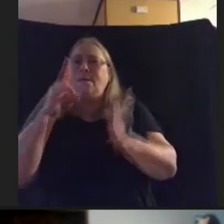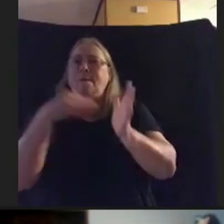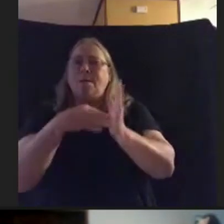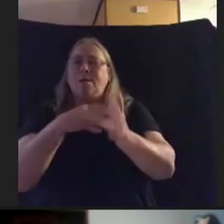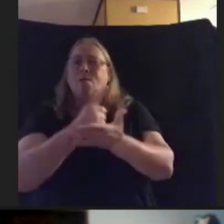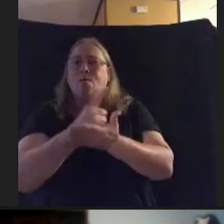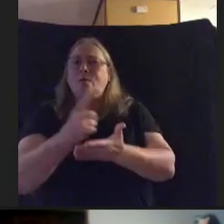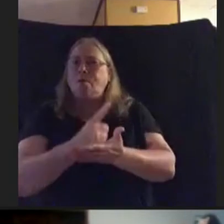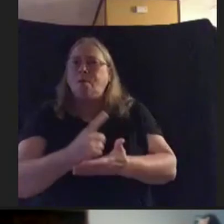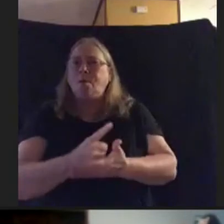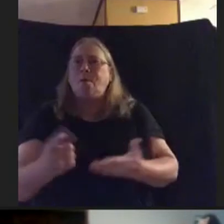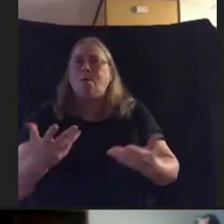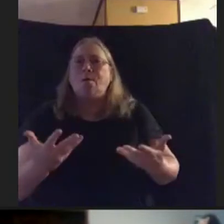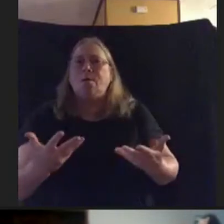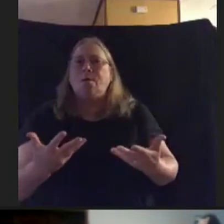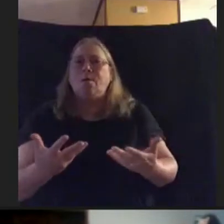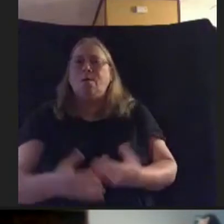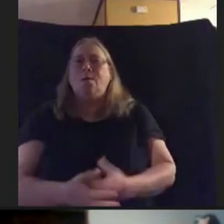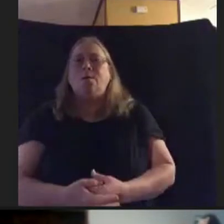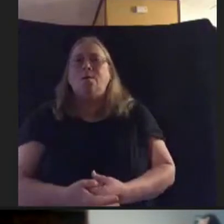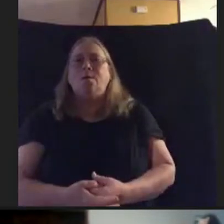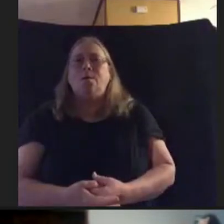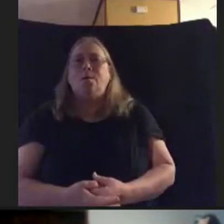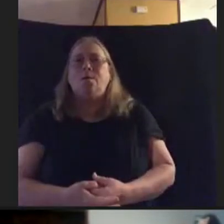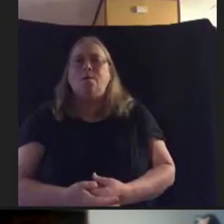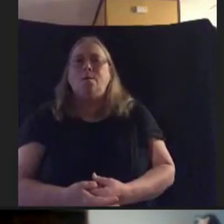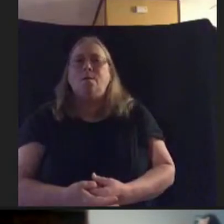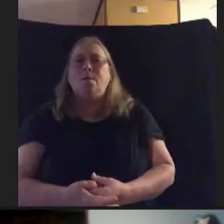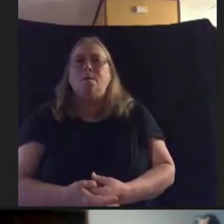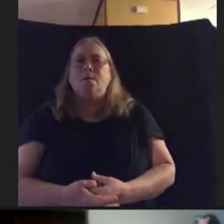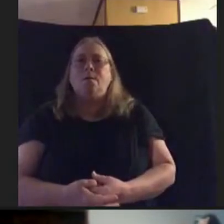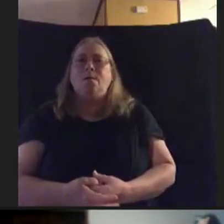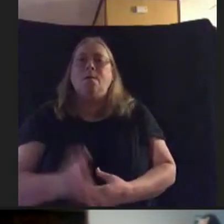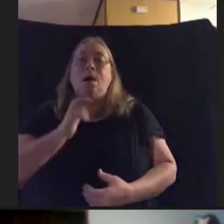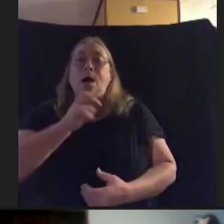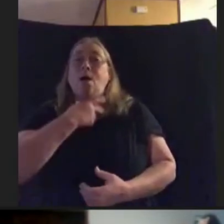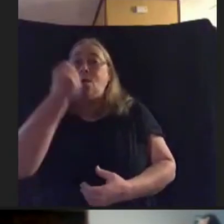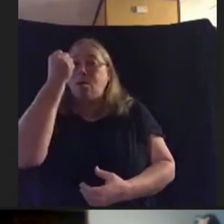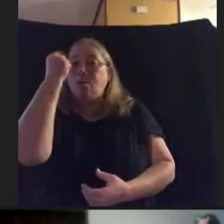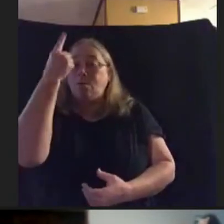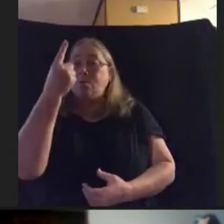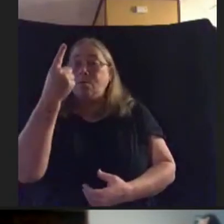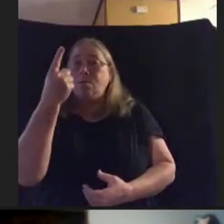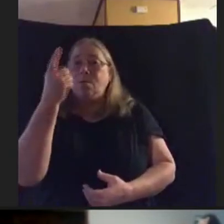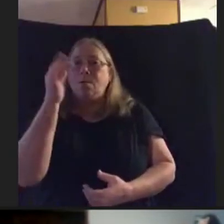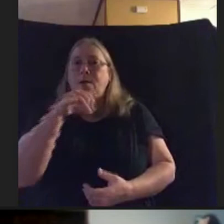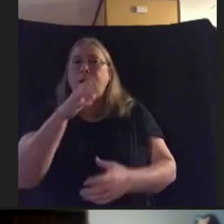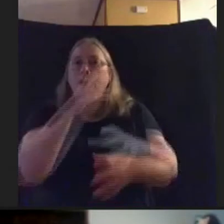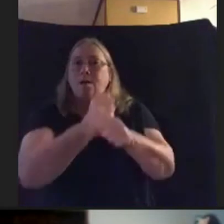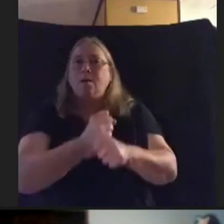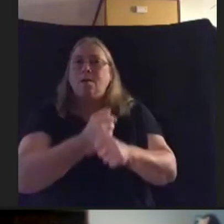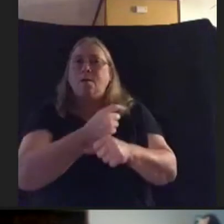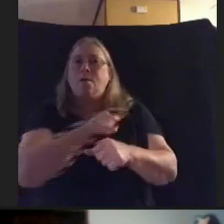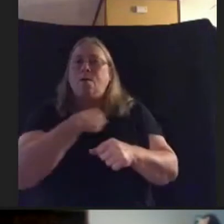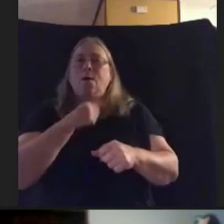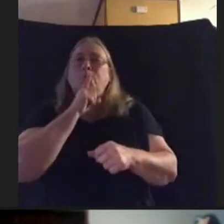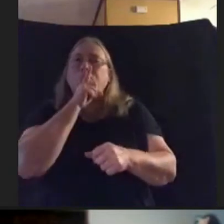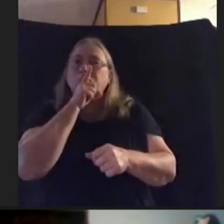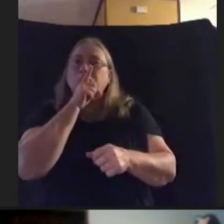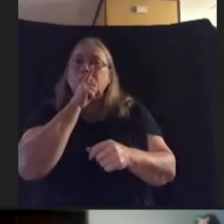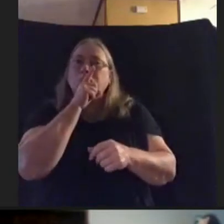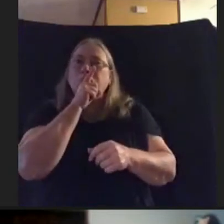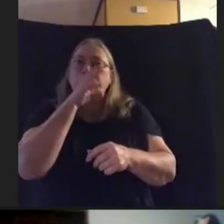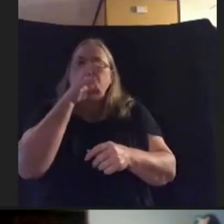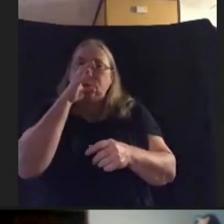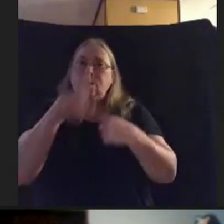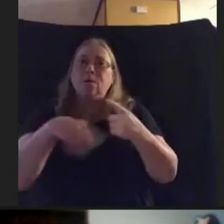so I mean, our understanding is as they get it, they give it to us, right? And so it's we're real-time inventory, and I think they're real-time